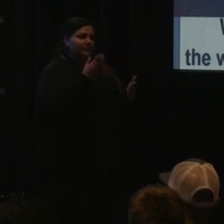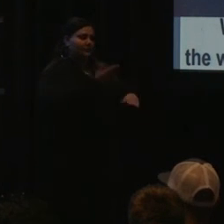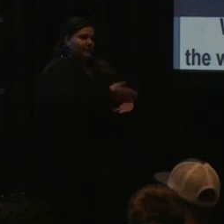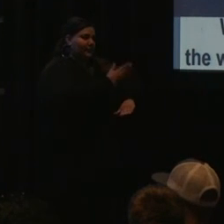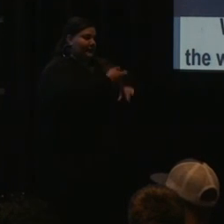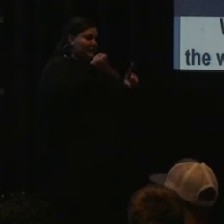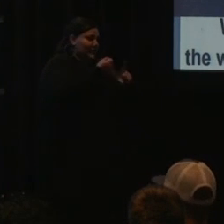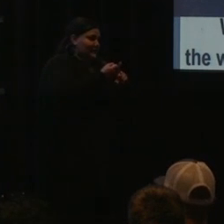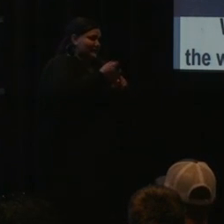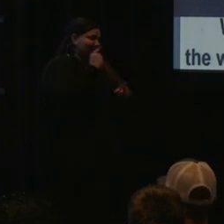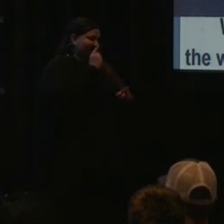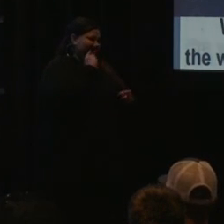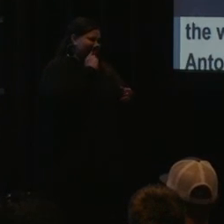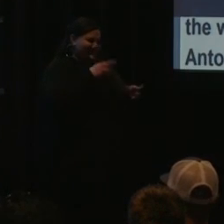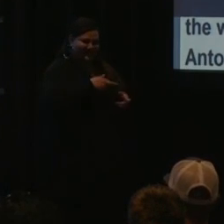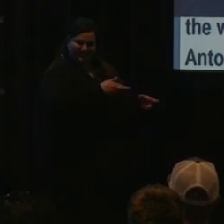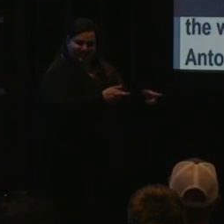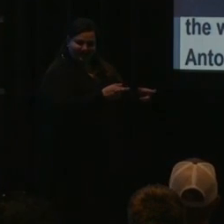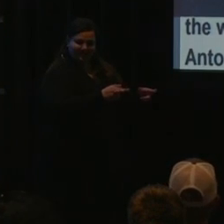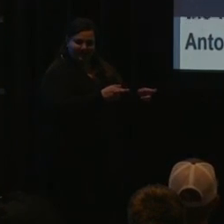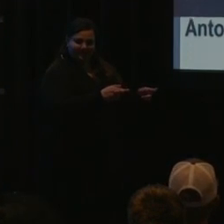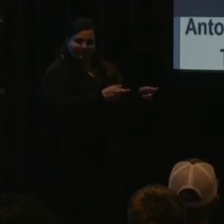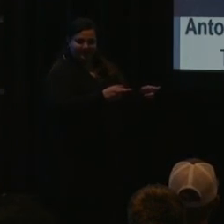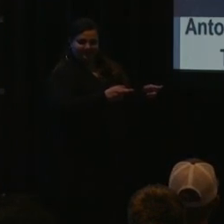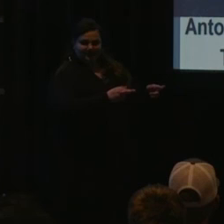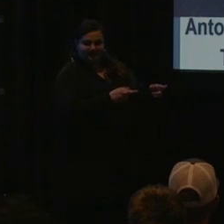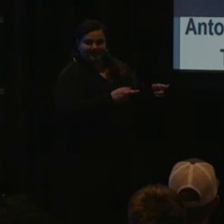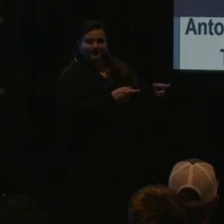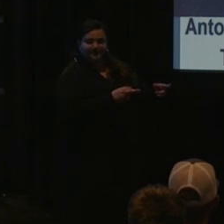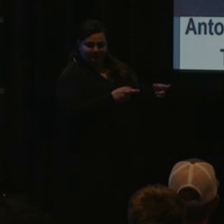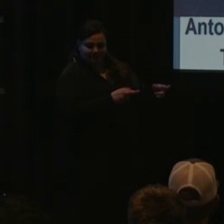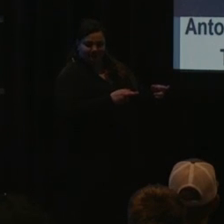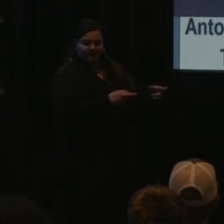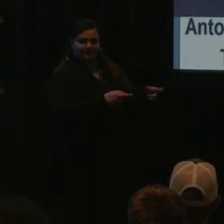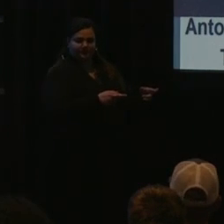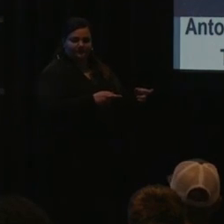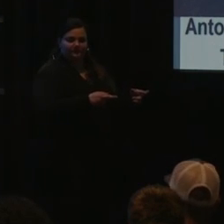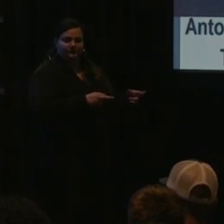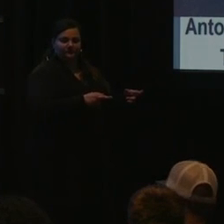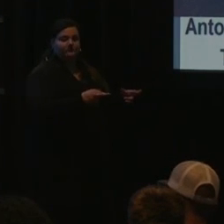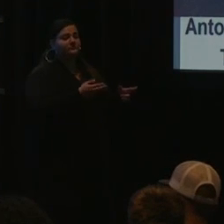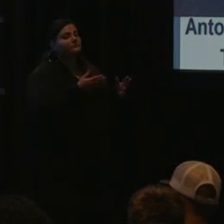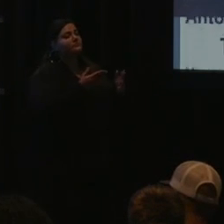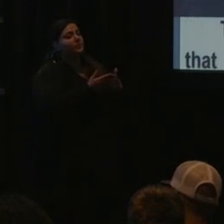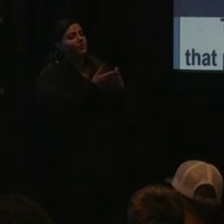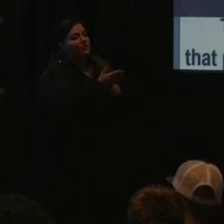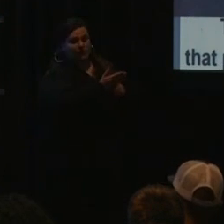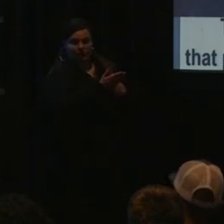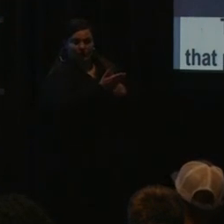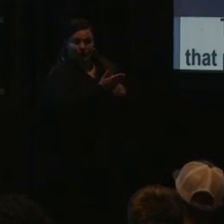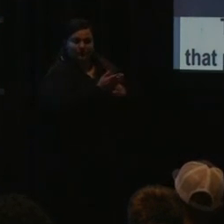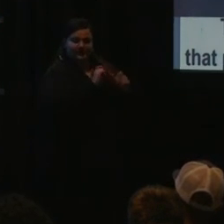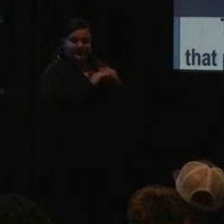River through sustainable stormwater management practices that provide not only water quality benefits, but wildlife